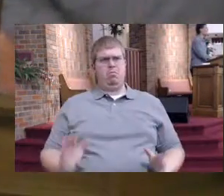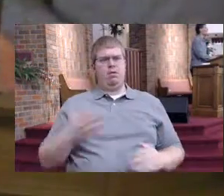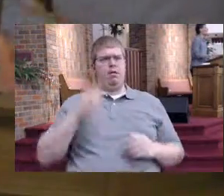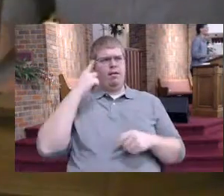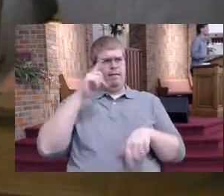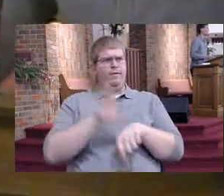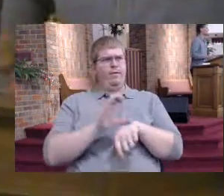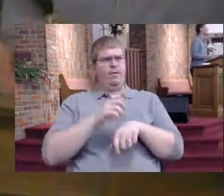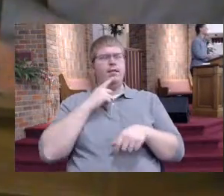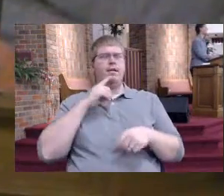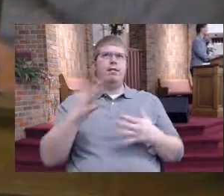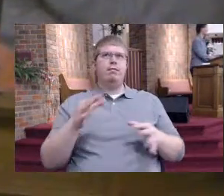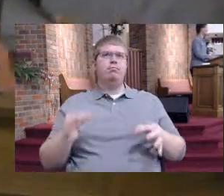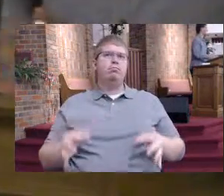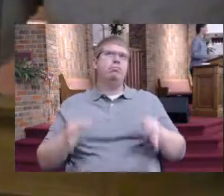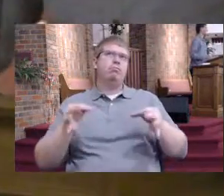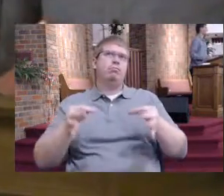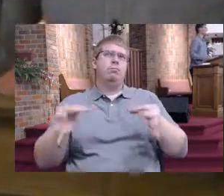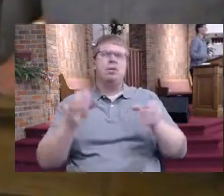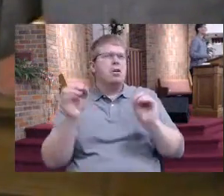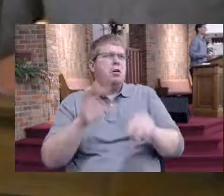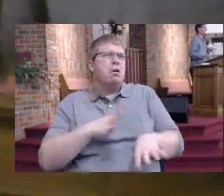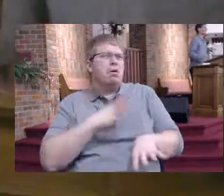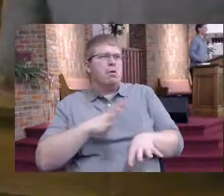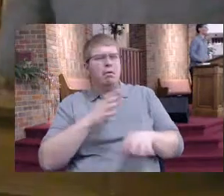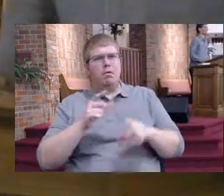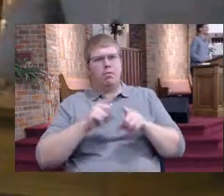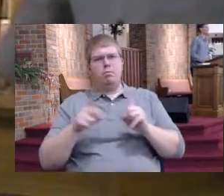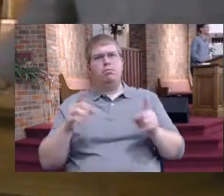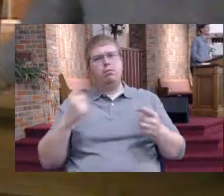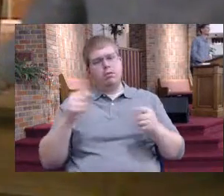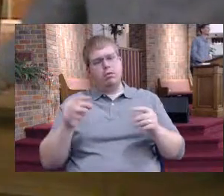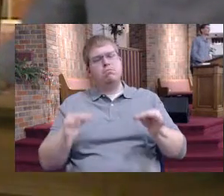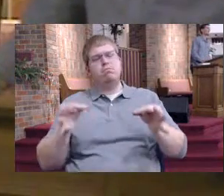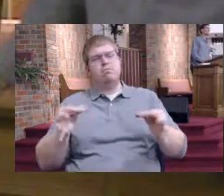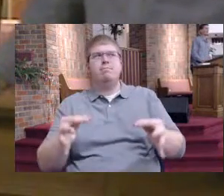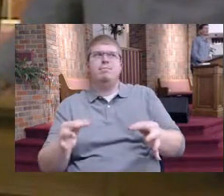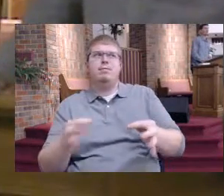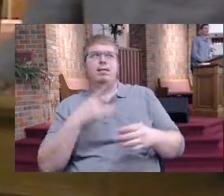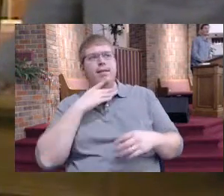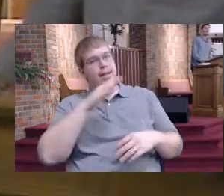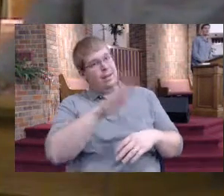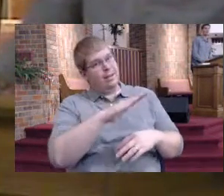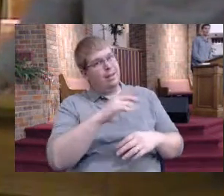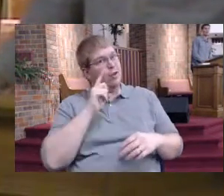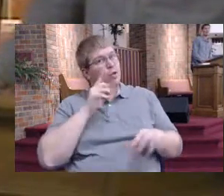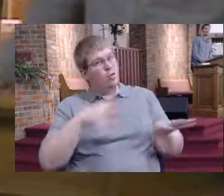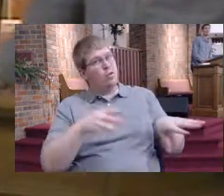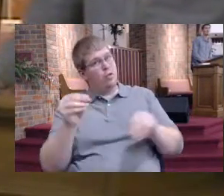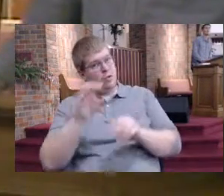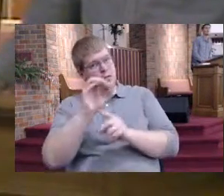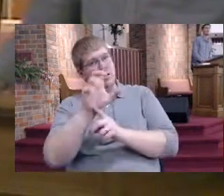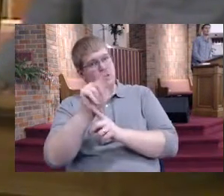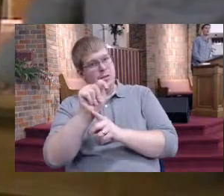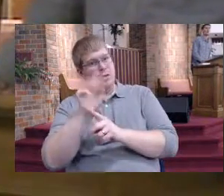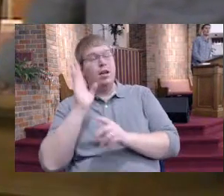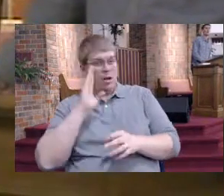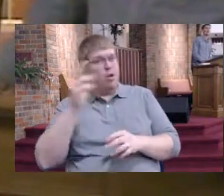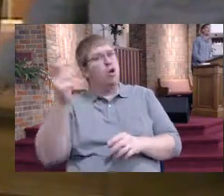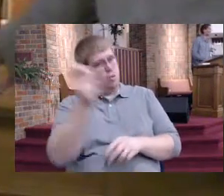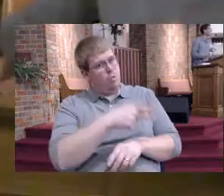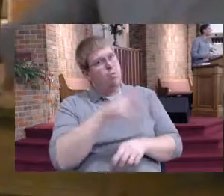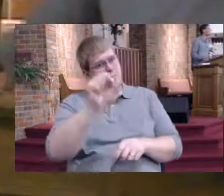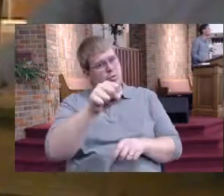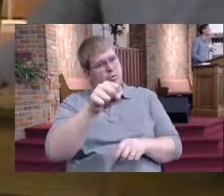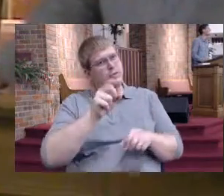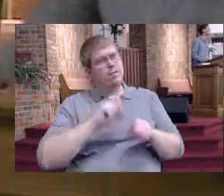sort of procrastinating, and maybe we were telling them for a few months that, you know, we're leaving in October and we'll be back in a few months, but we're going to be gone. And they